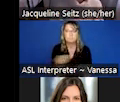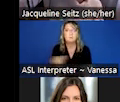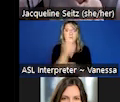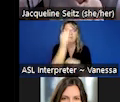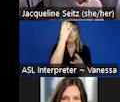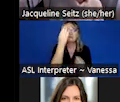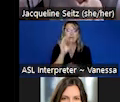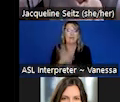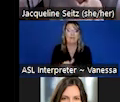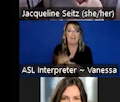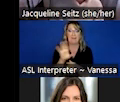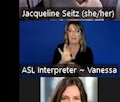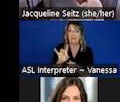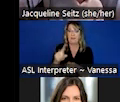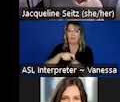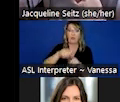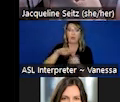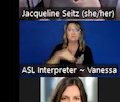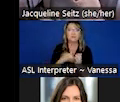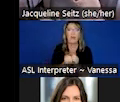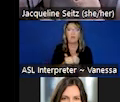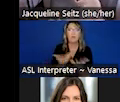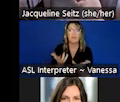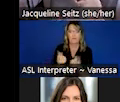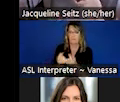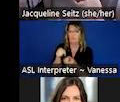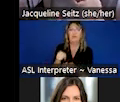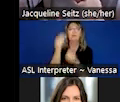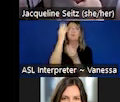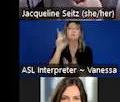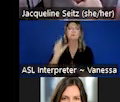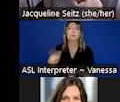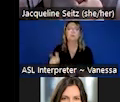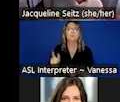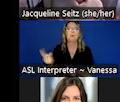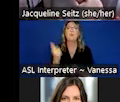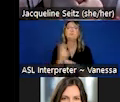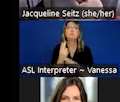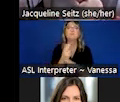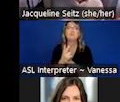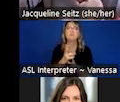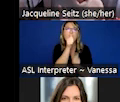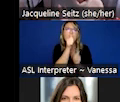call center going to need information later. It's always useful in privacy land to be trying to think